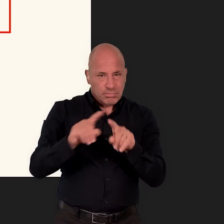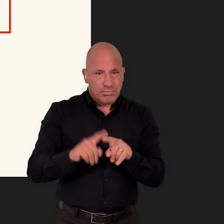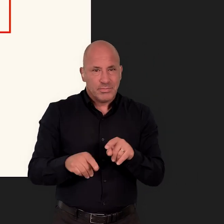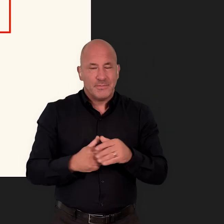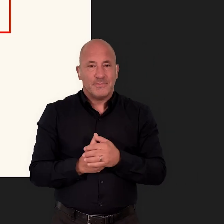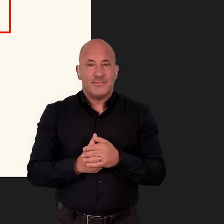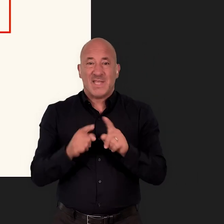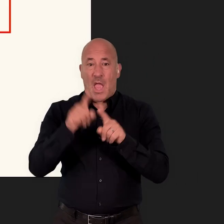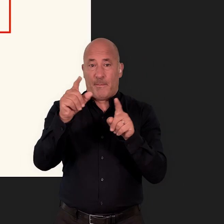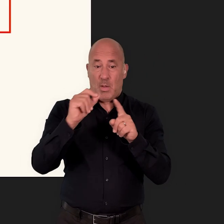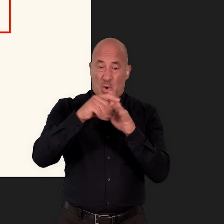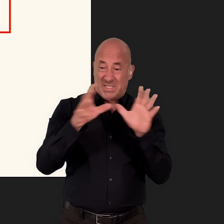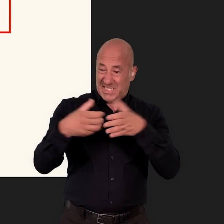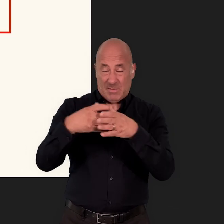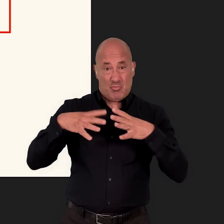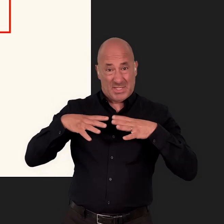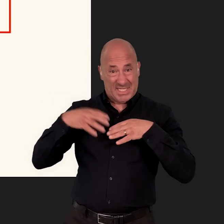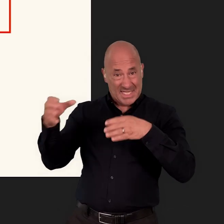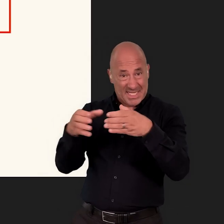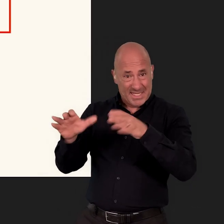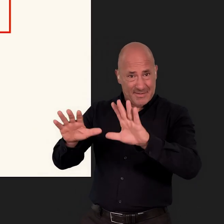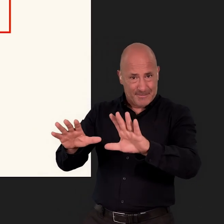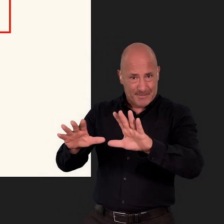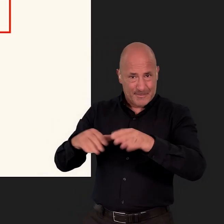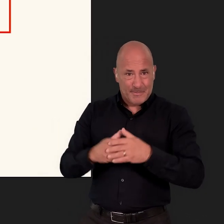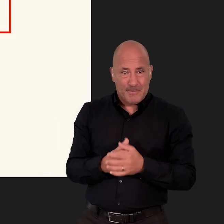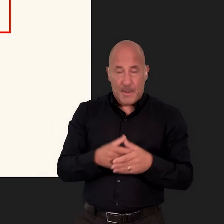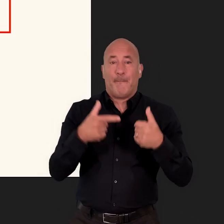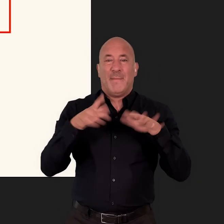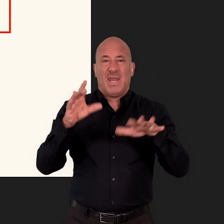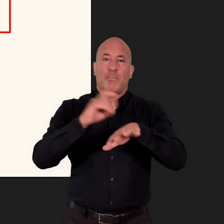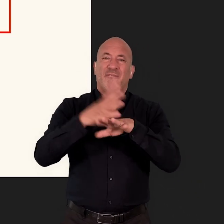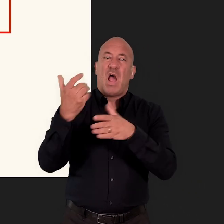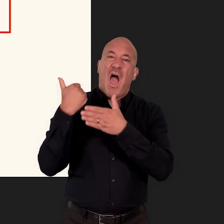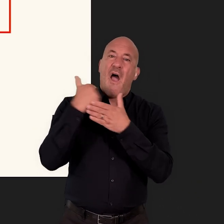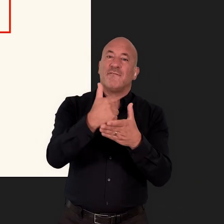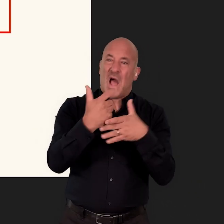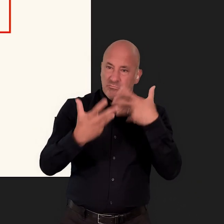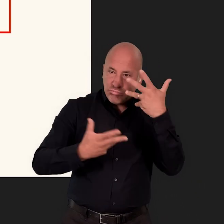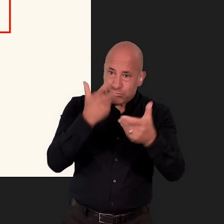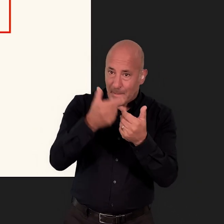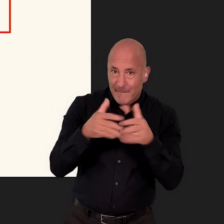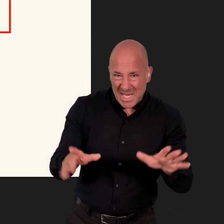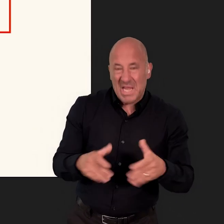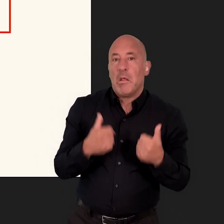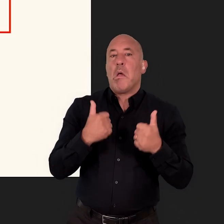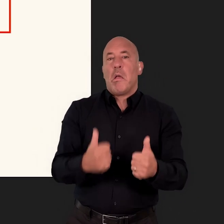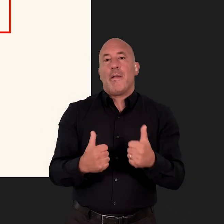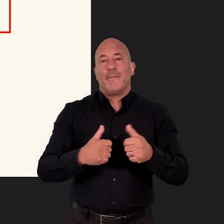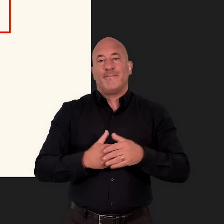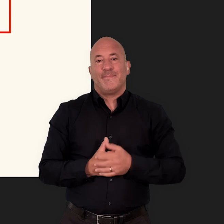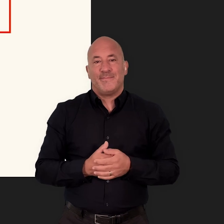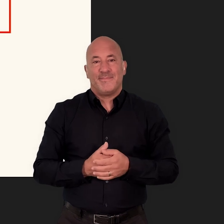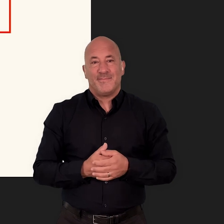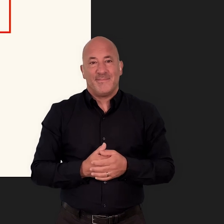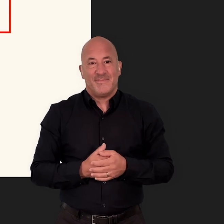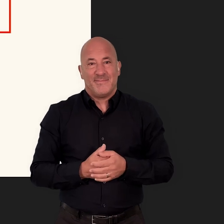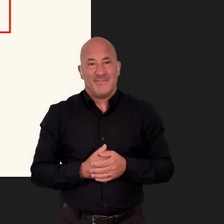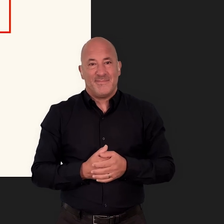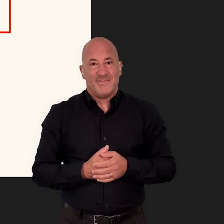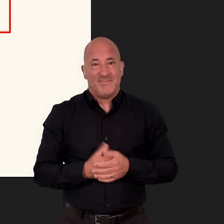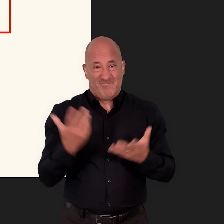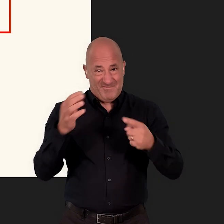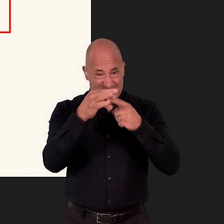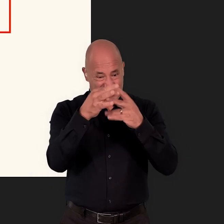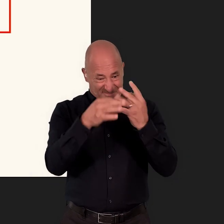to assess. Your project team is in place and/or you will have taken appropriate professional advice to